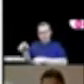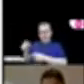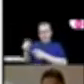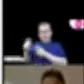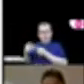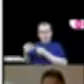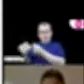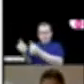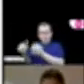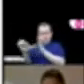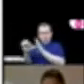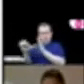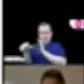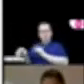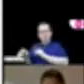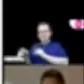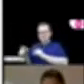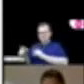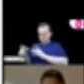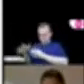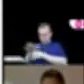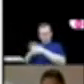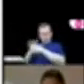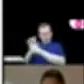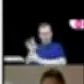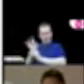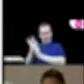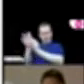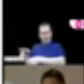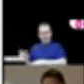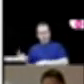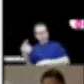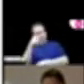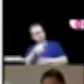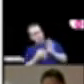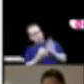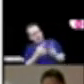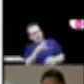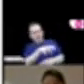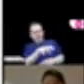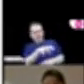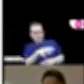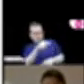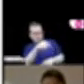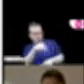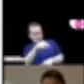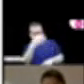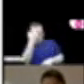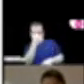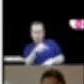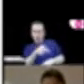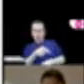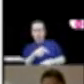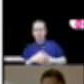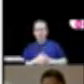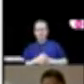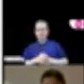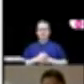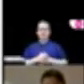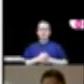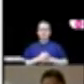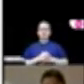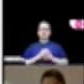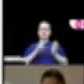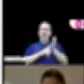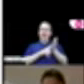leave your country and just decide you're going wherever you don't know. So as a